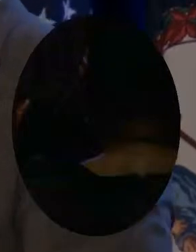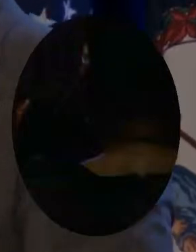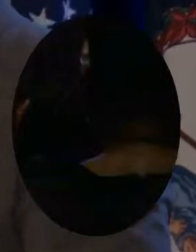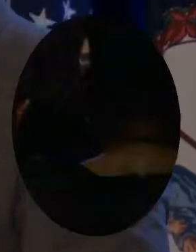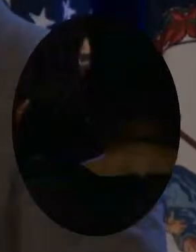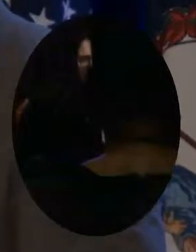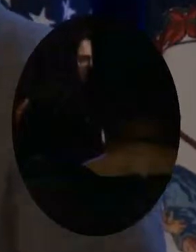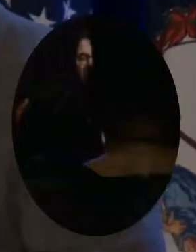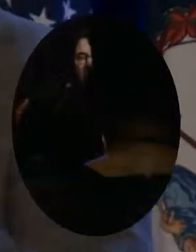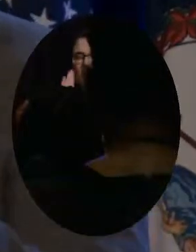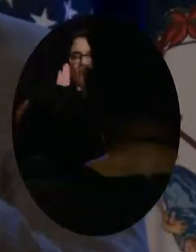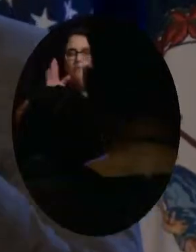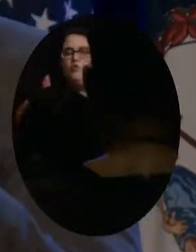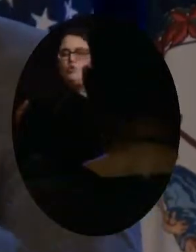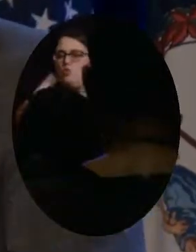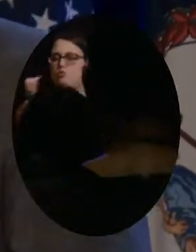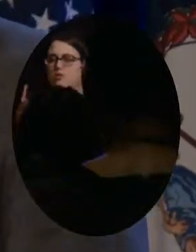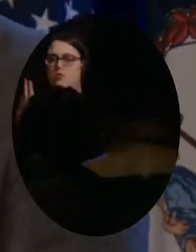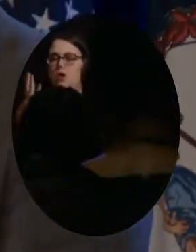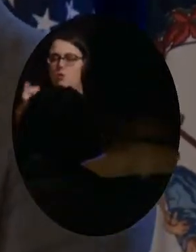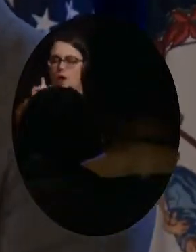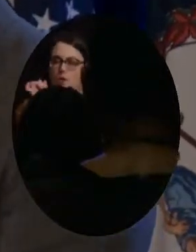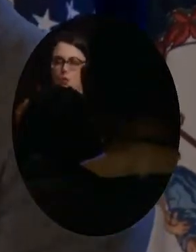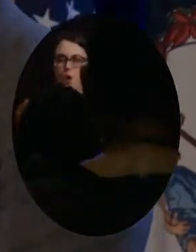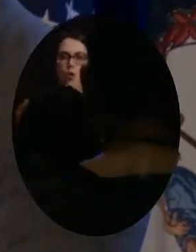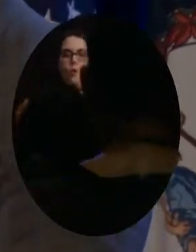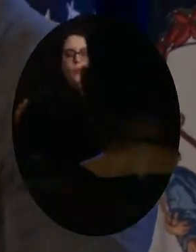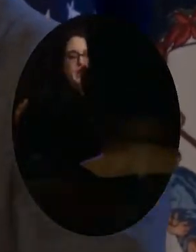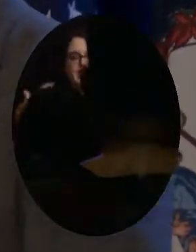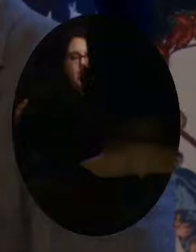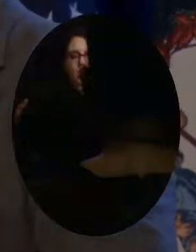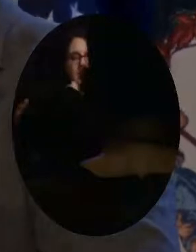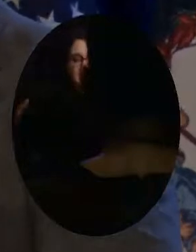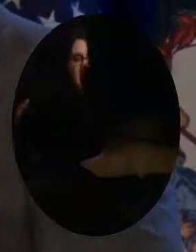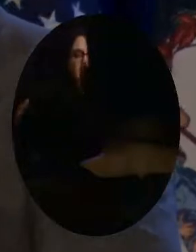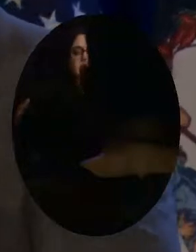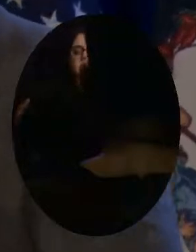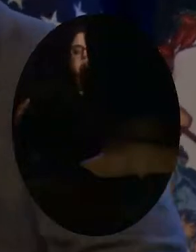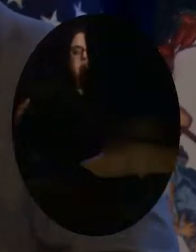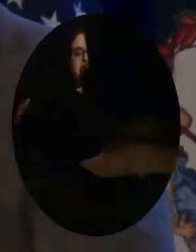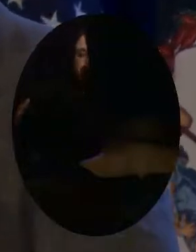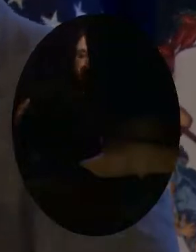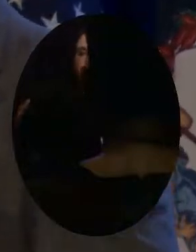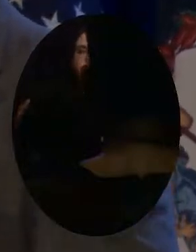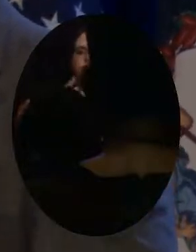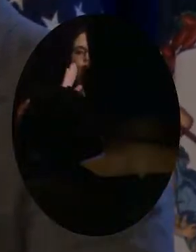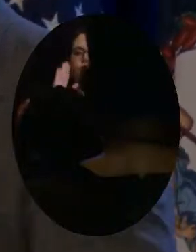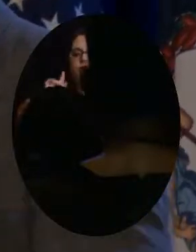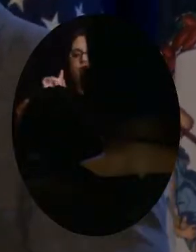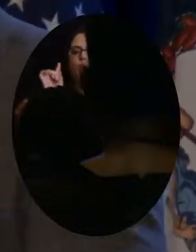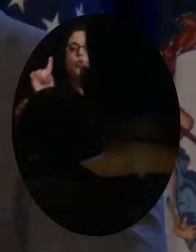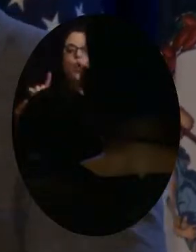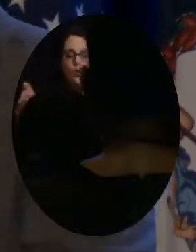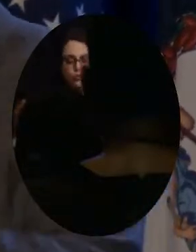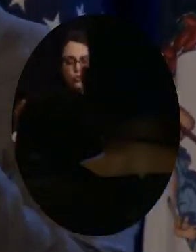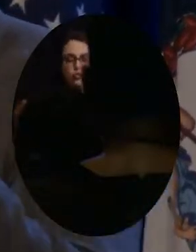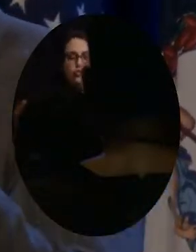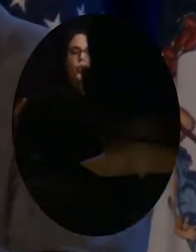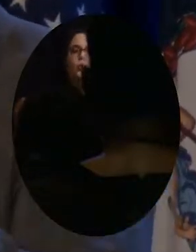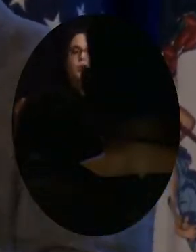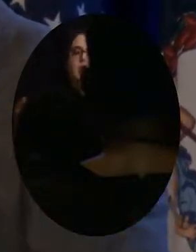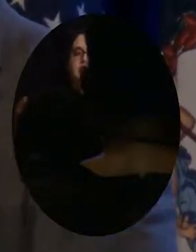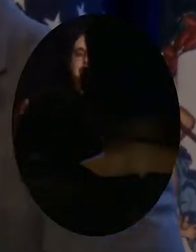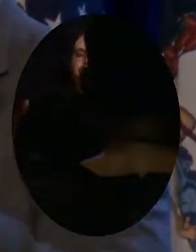where we are going. And God, we are indeed as a commonwealth and indeed as a city going somewhere, doing something